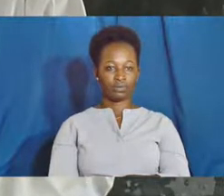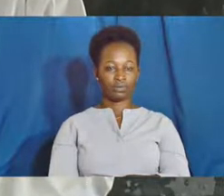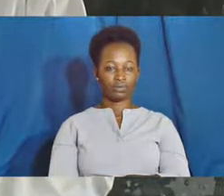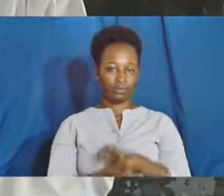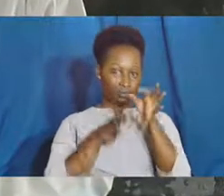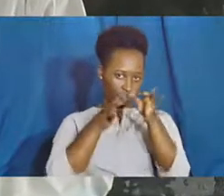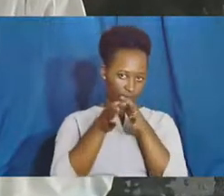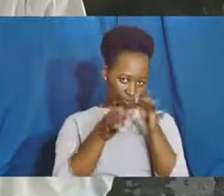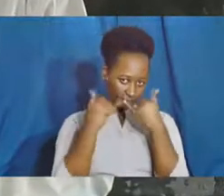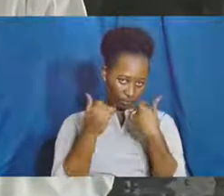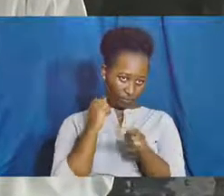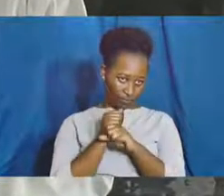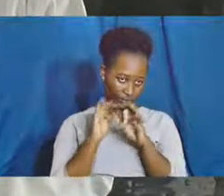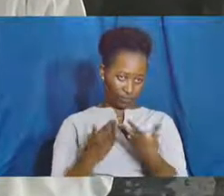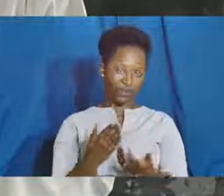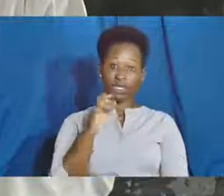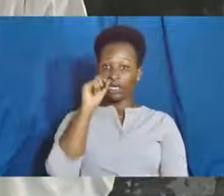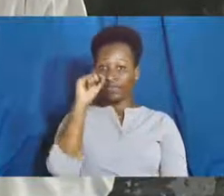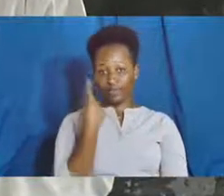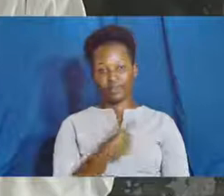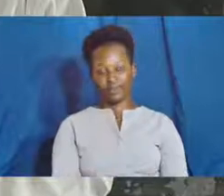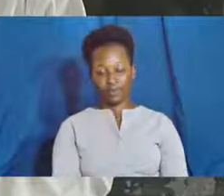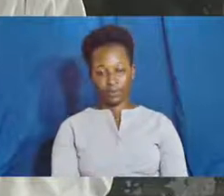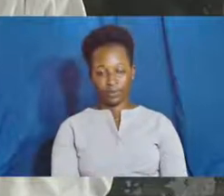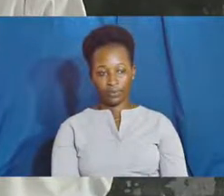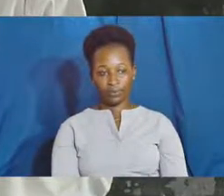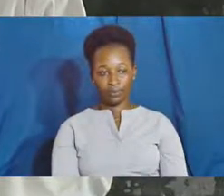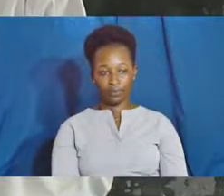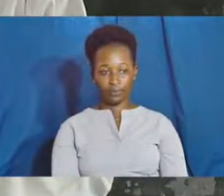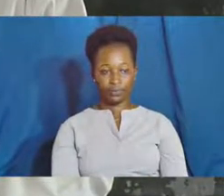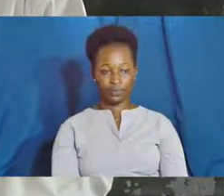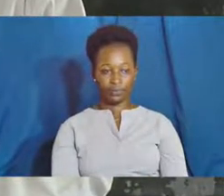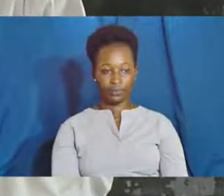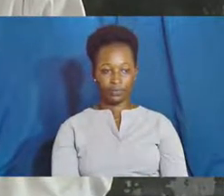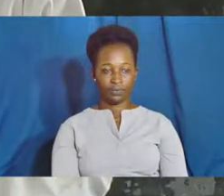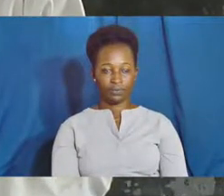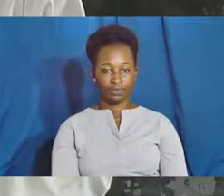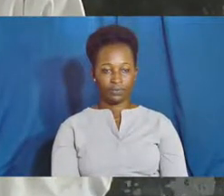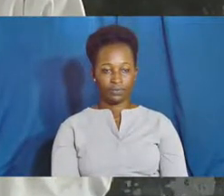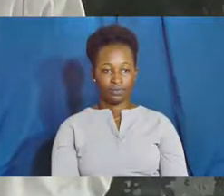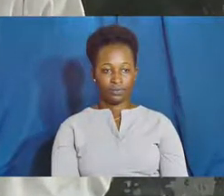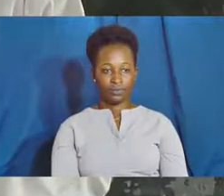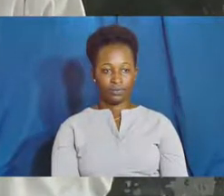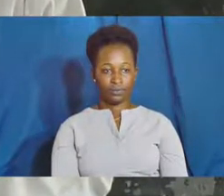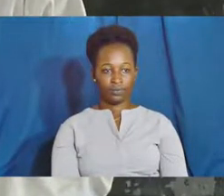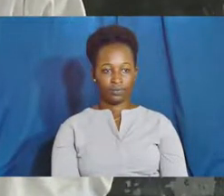So first of all, let's Let's do